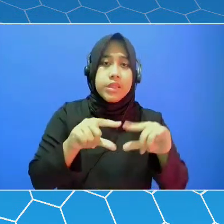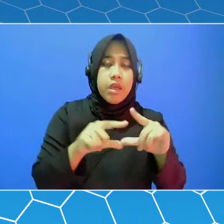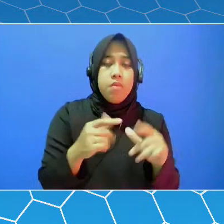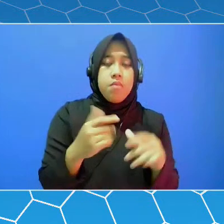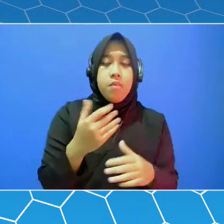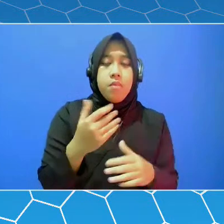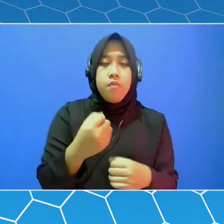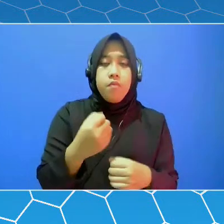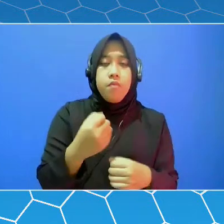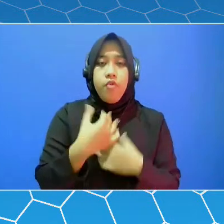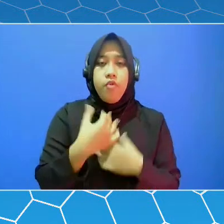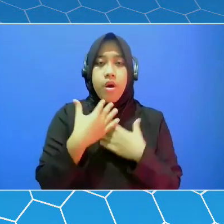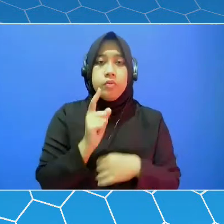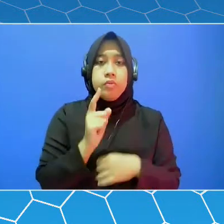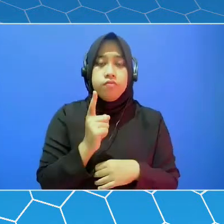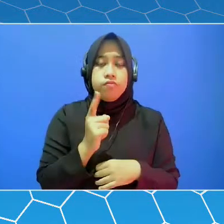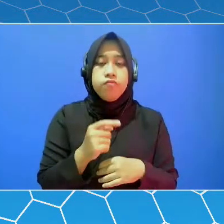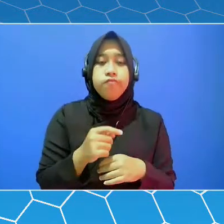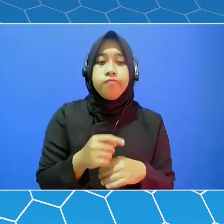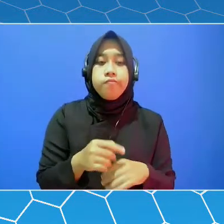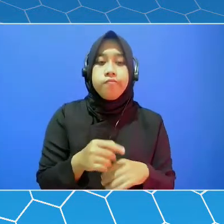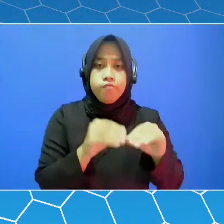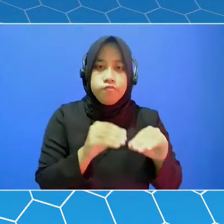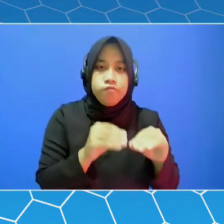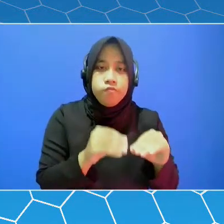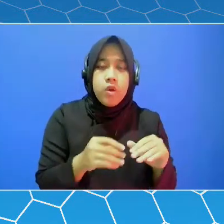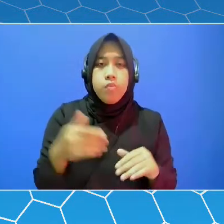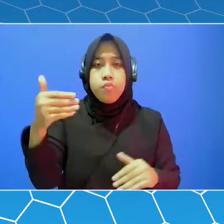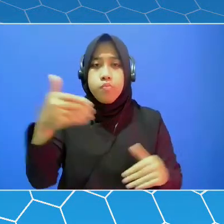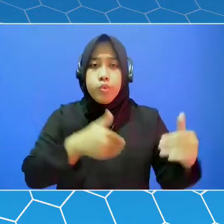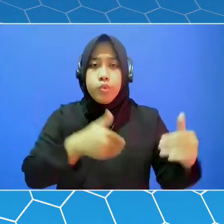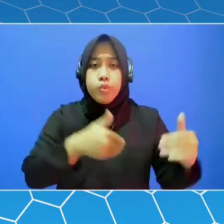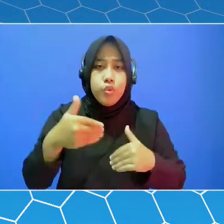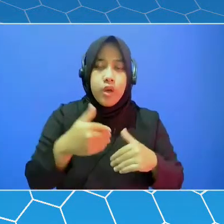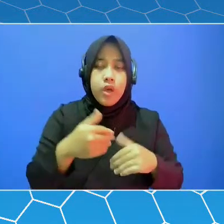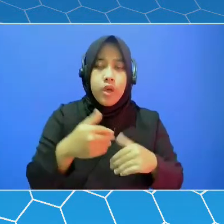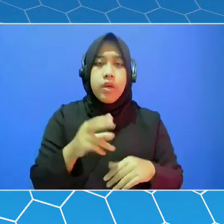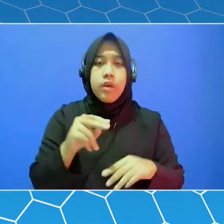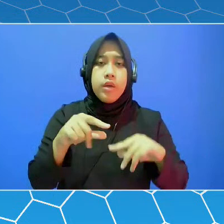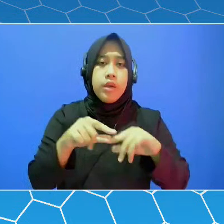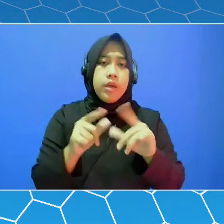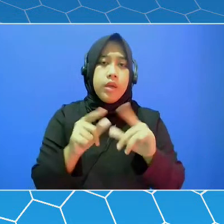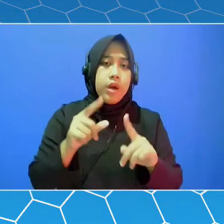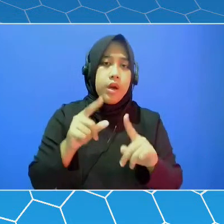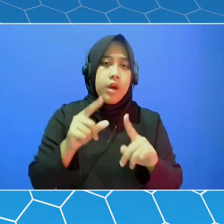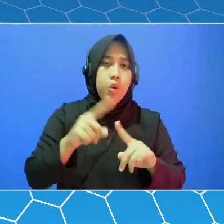for the age group, clinician specialty, and also the insurance owned by the patients. Slide.